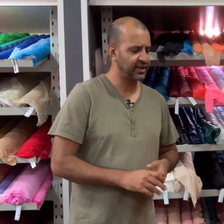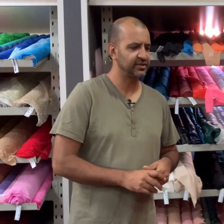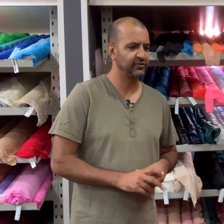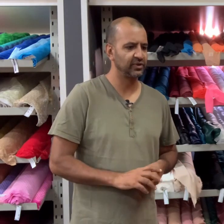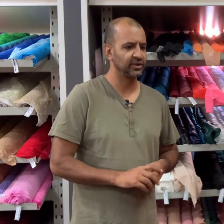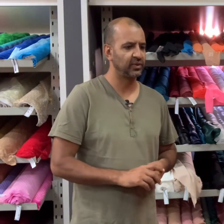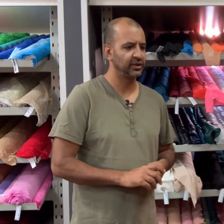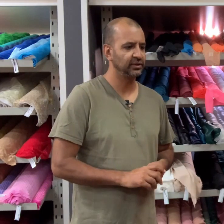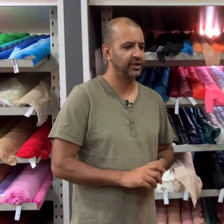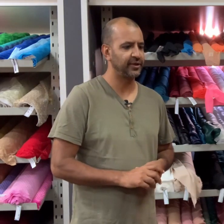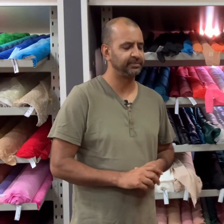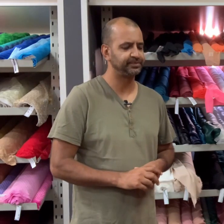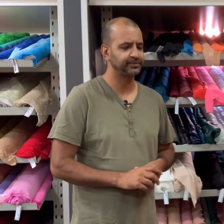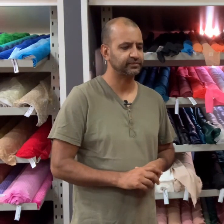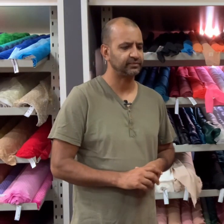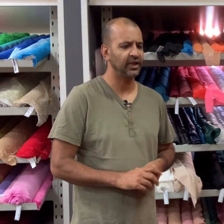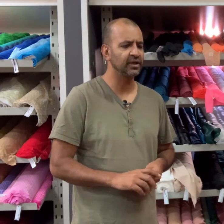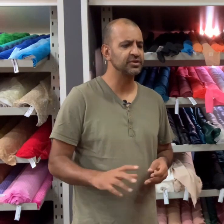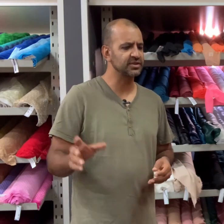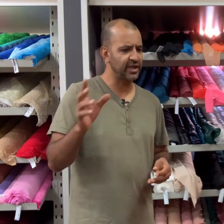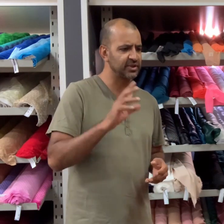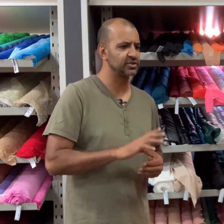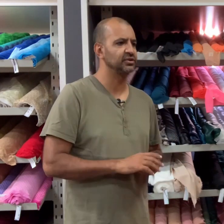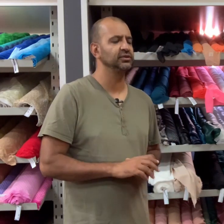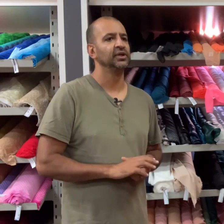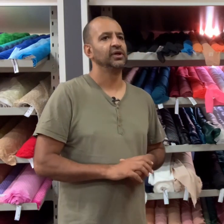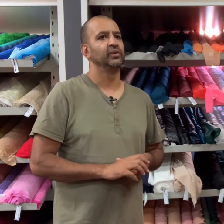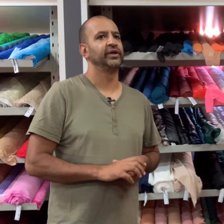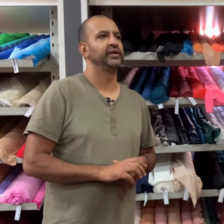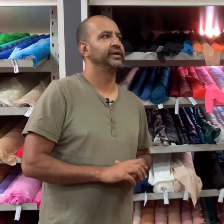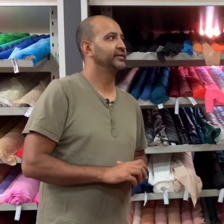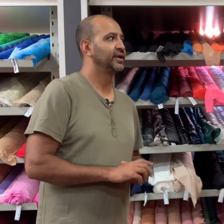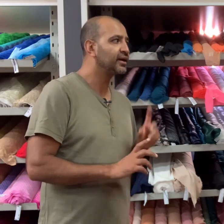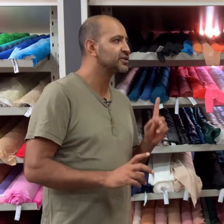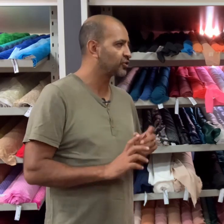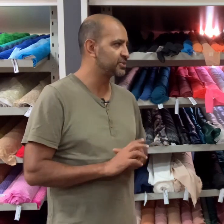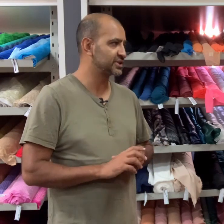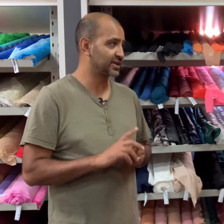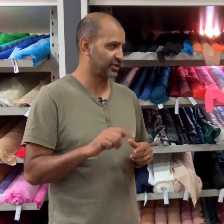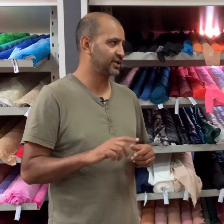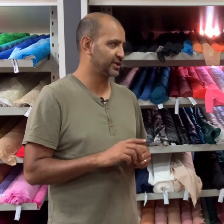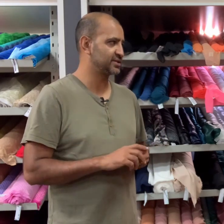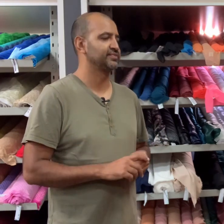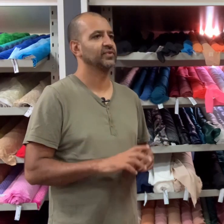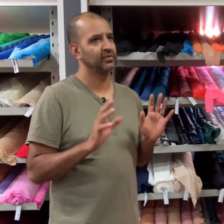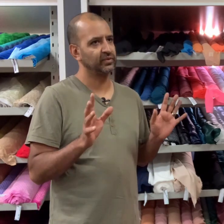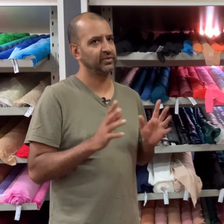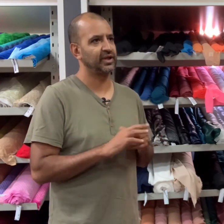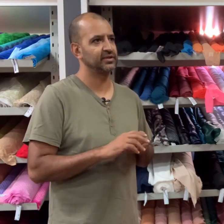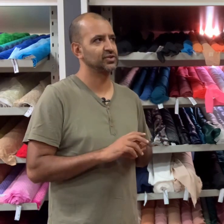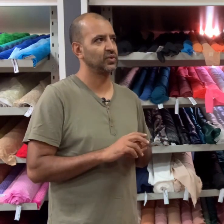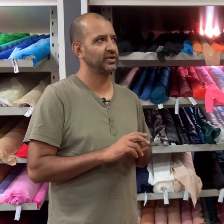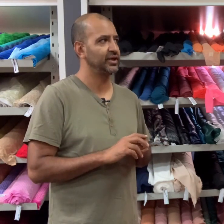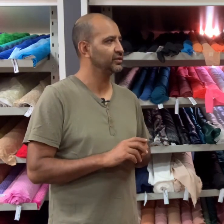managing that for a little while, close to the Snyman Circle, where the Langhans Pharmacy currently is,